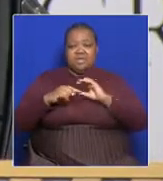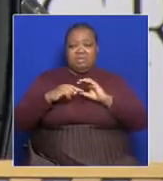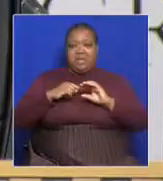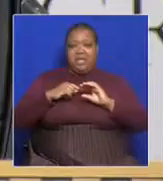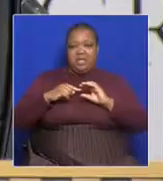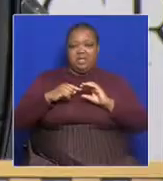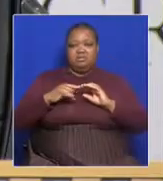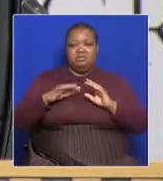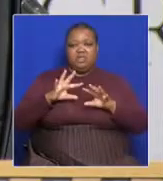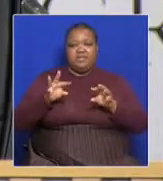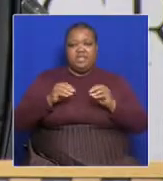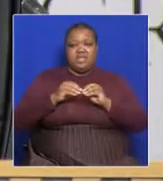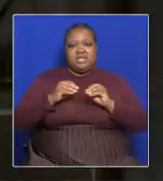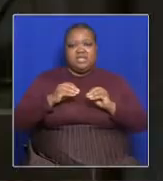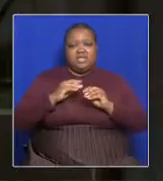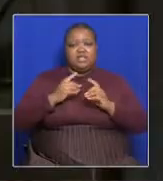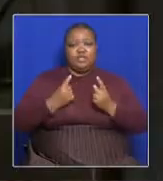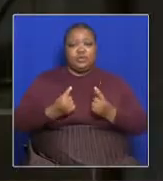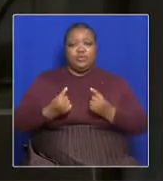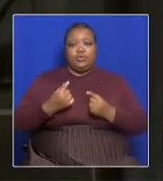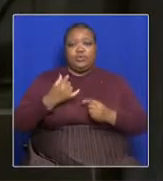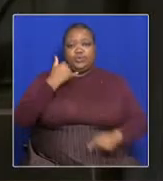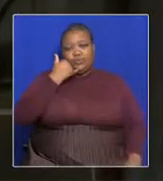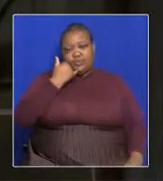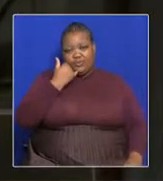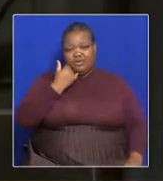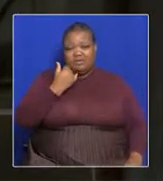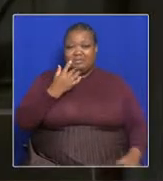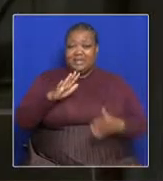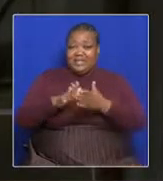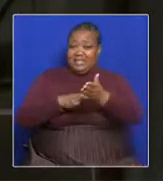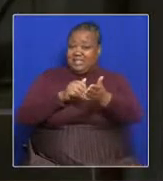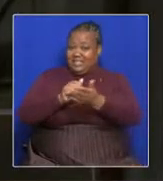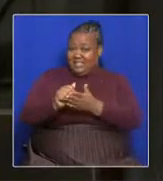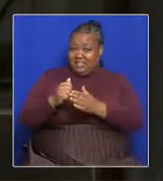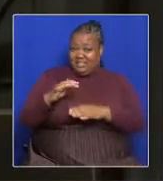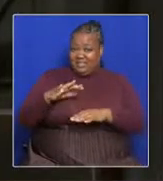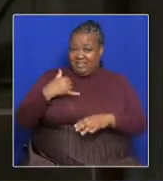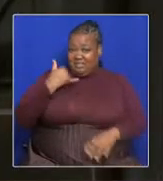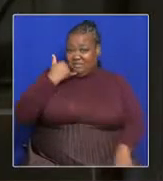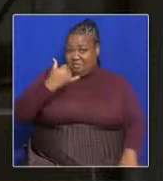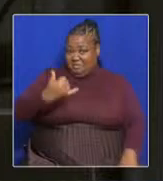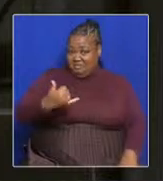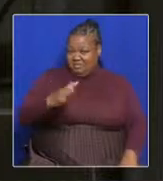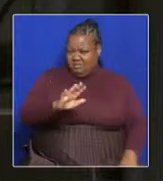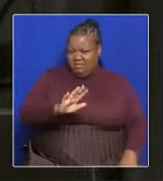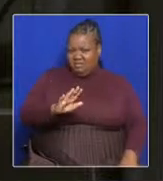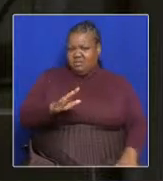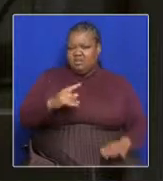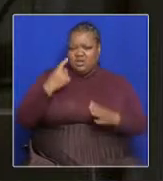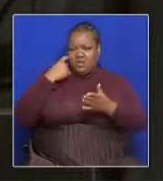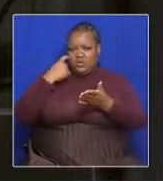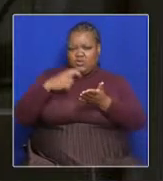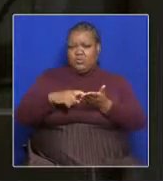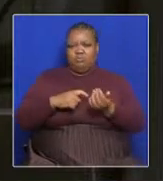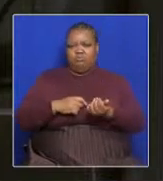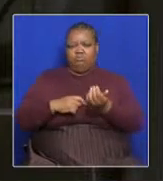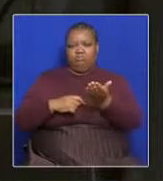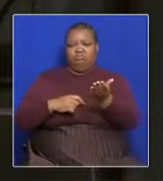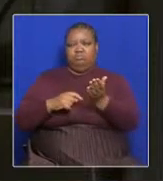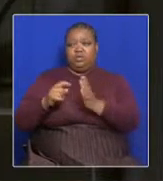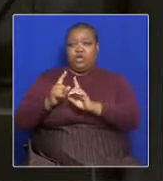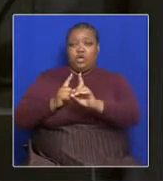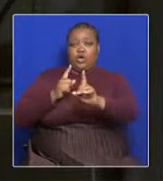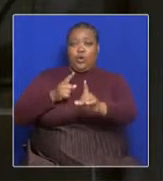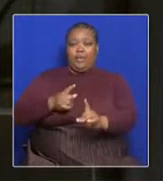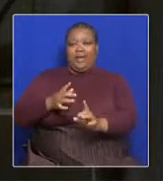phone. But that's not how you ask for distractions, right? You've explained to us that a notice is prepared by your commander, a distraction notice is